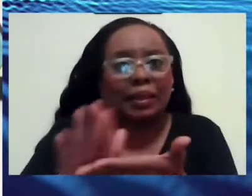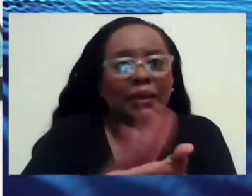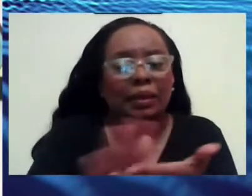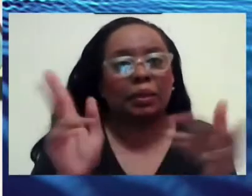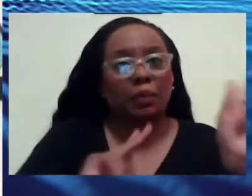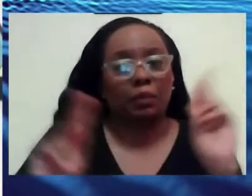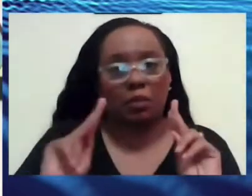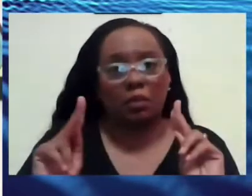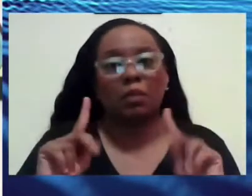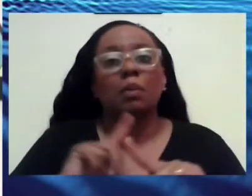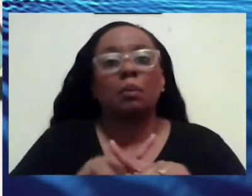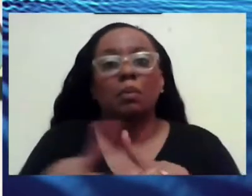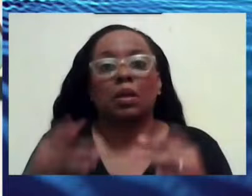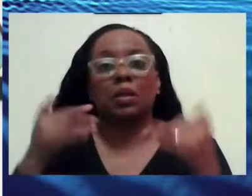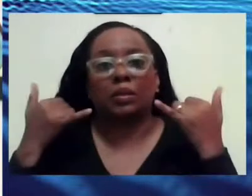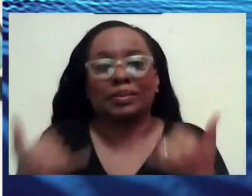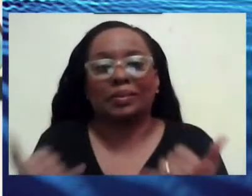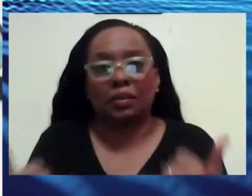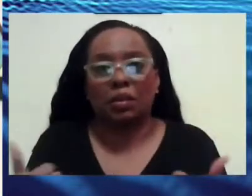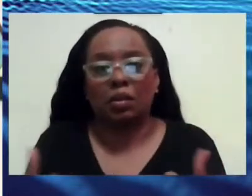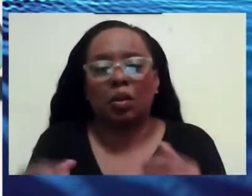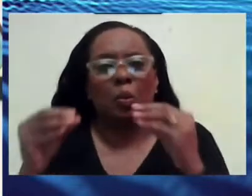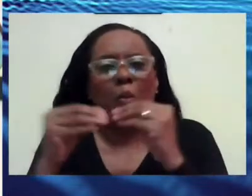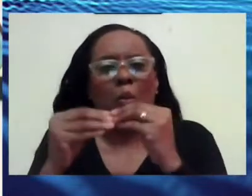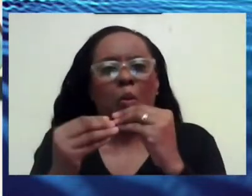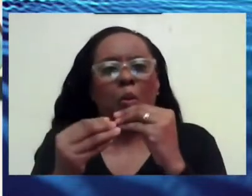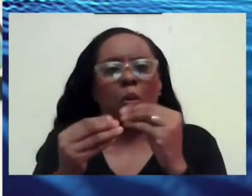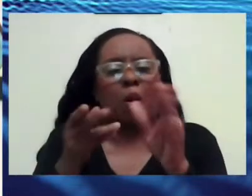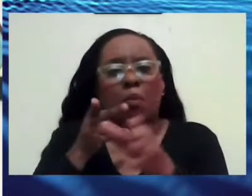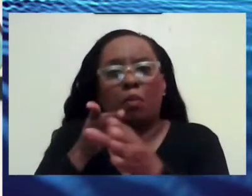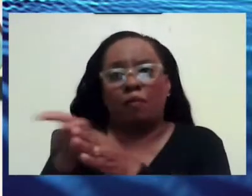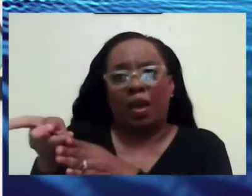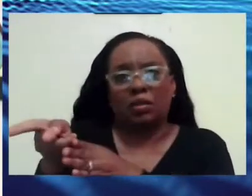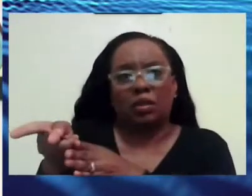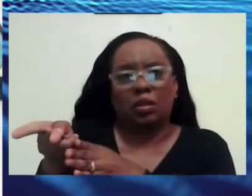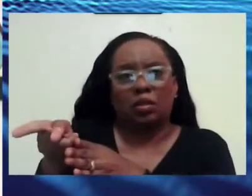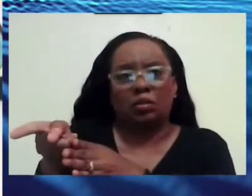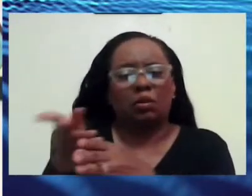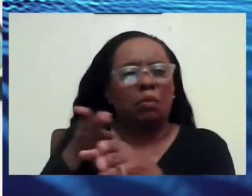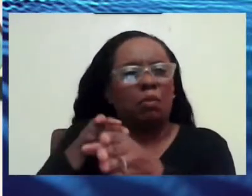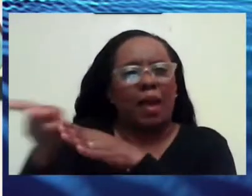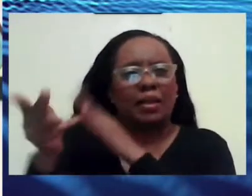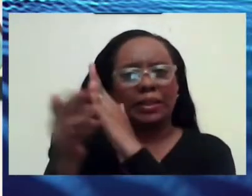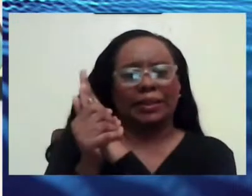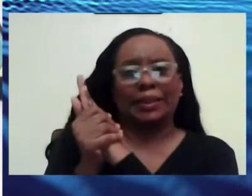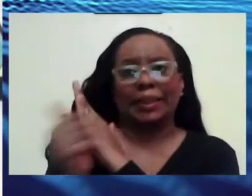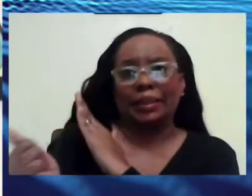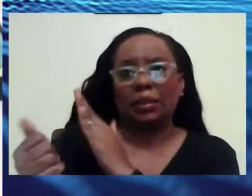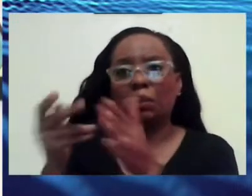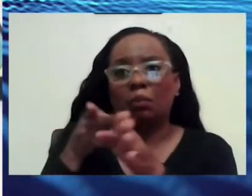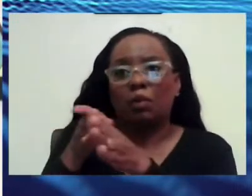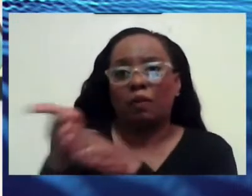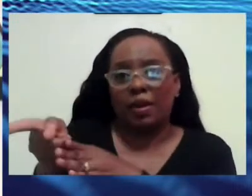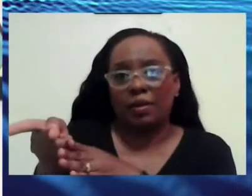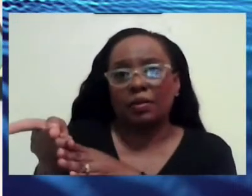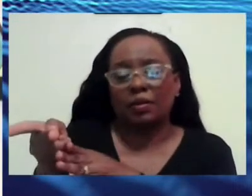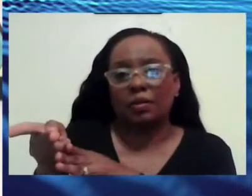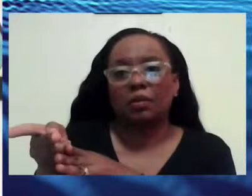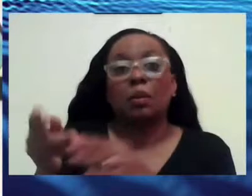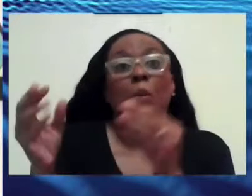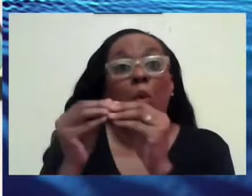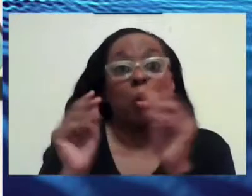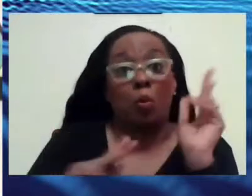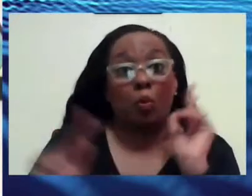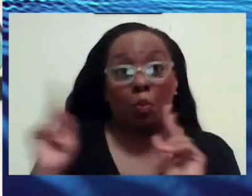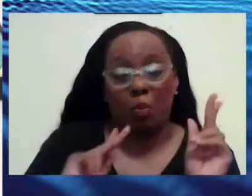But like I said before, this requires a more technical set of expertise to be able to help with more hands, basically trying